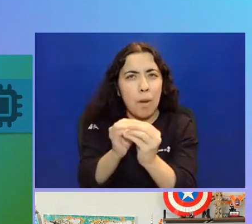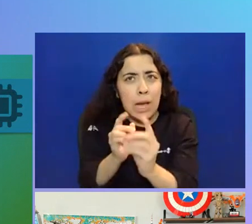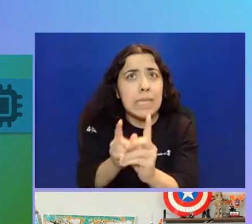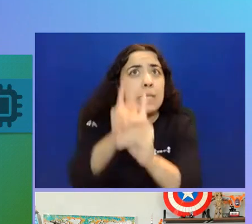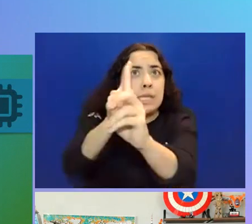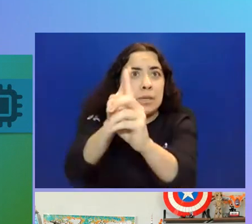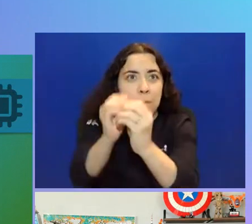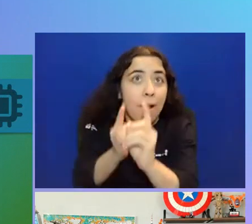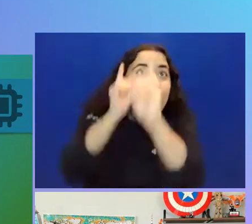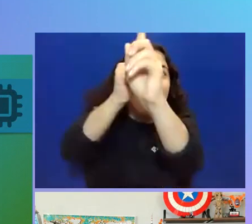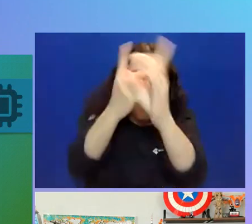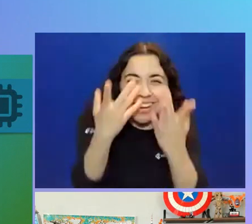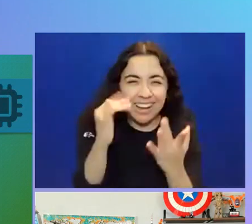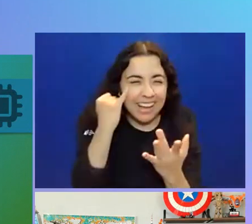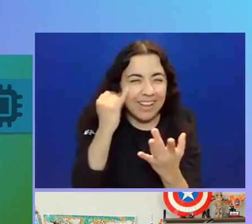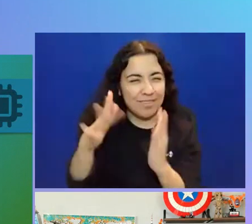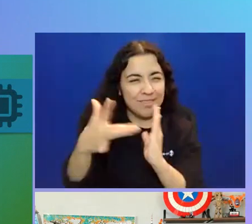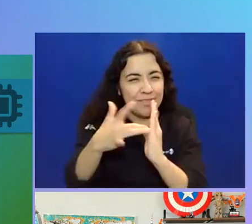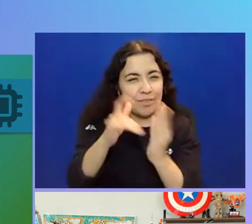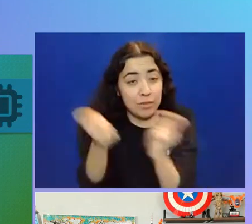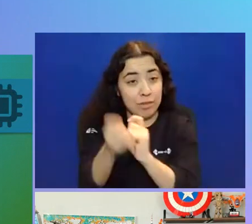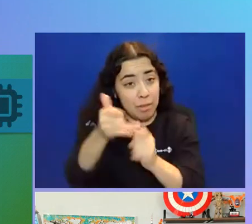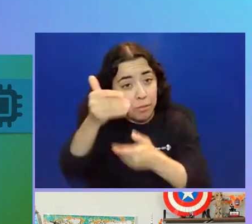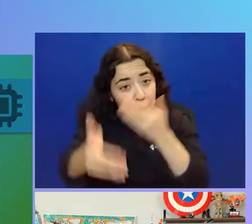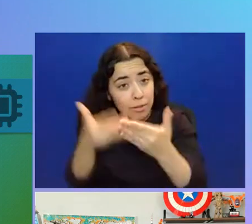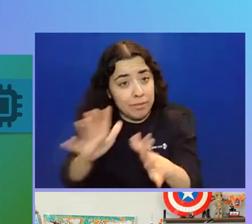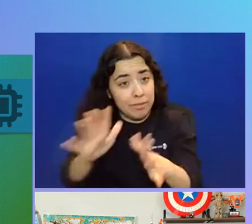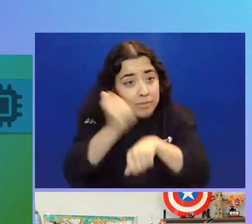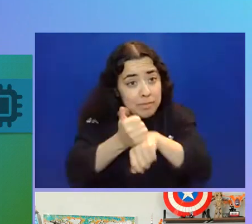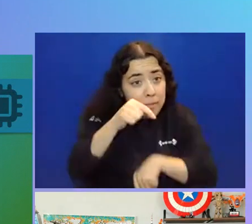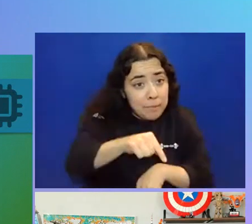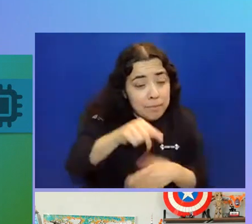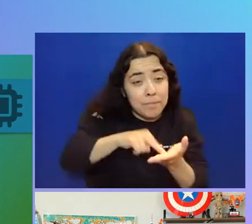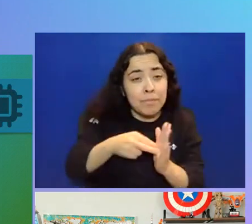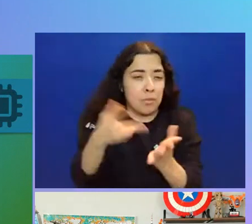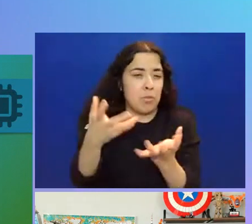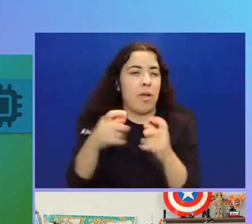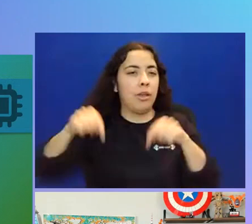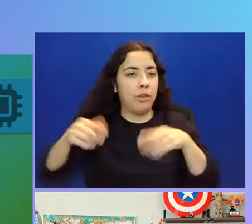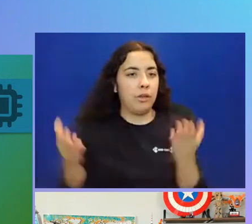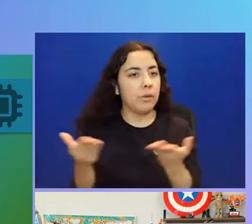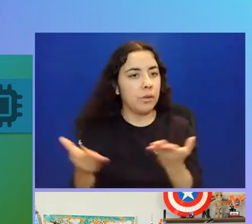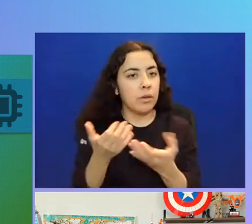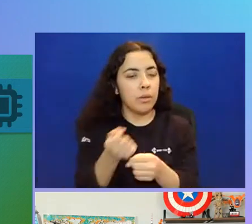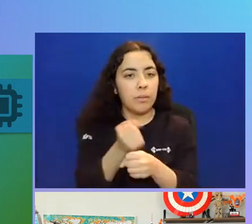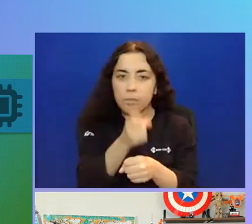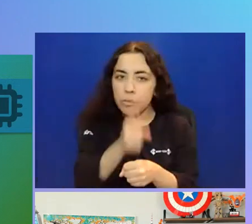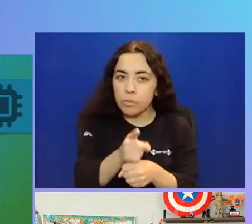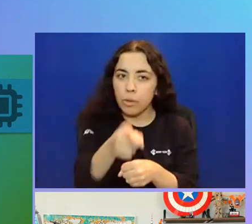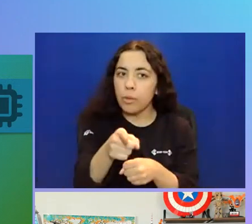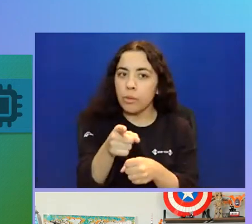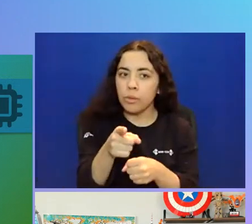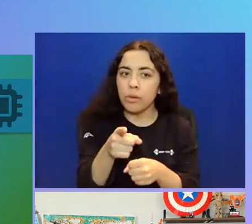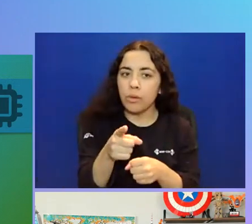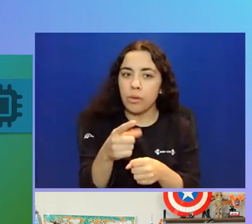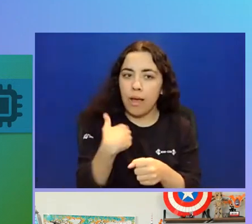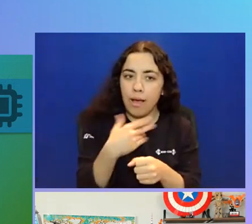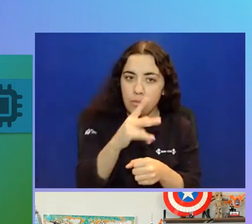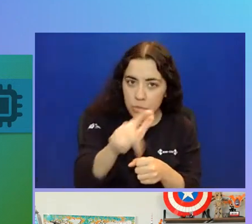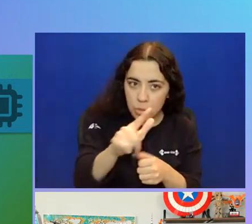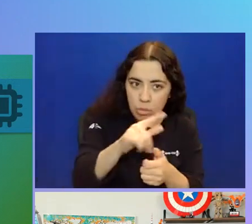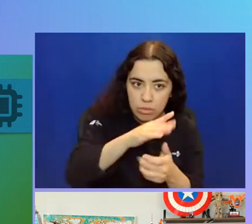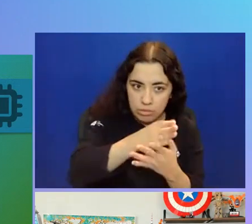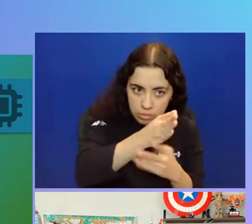have a technology change process, this is where you want to be, right? You need to make sure that you're getting your tools and